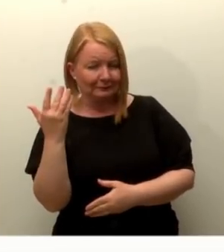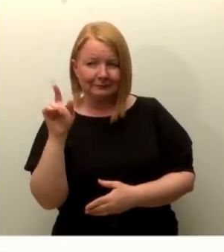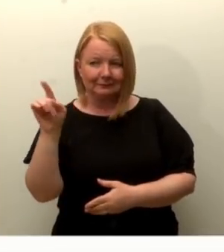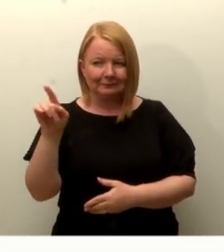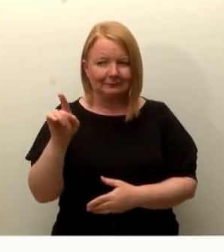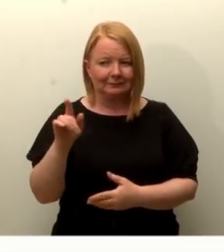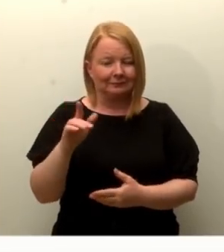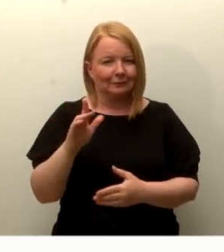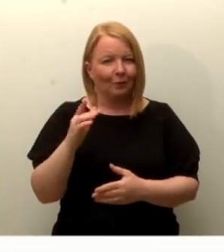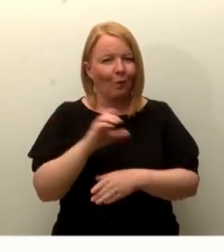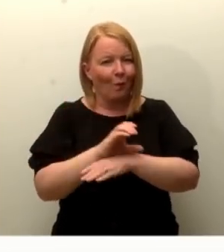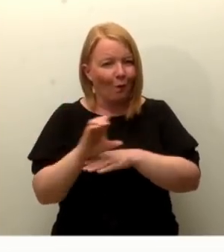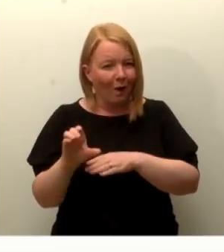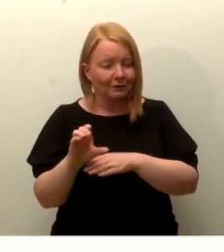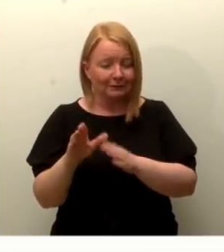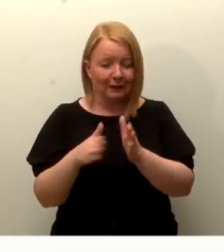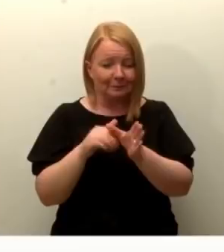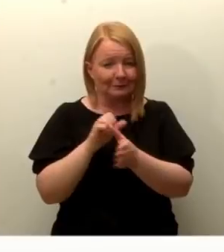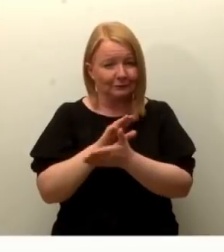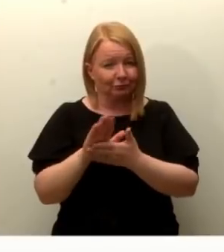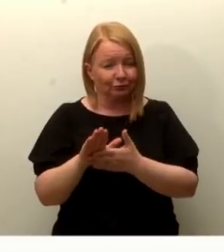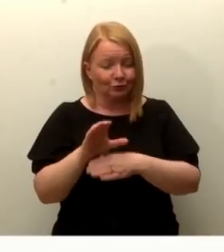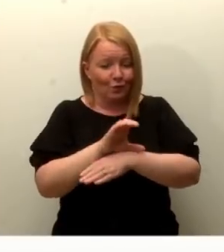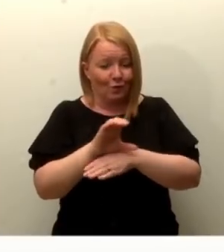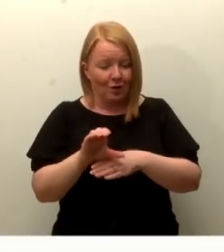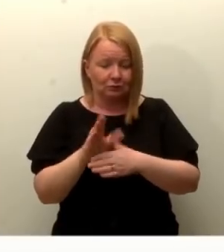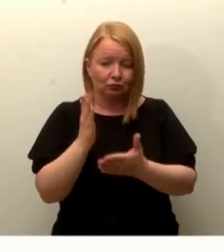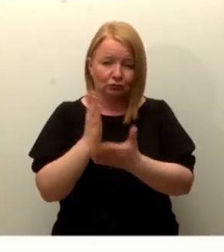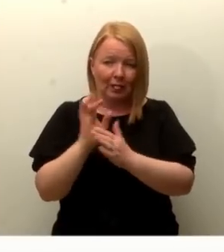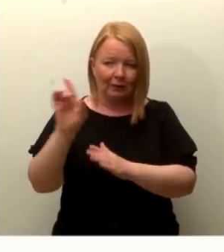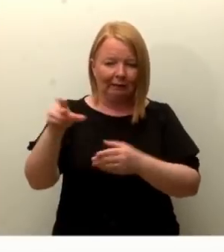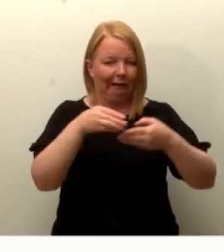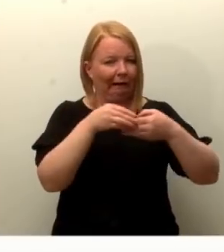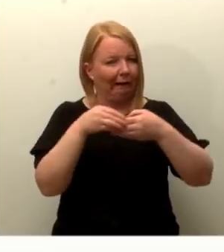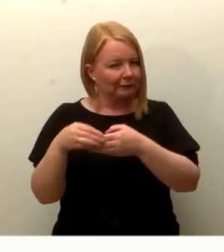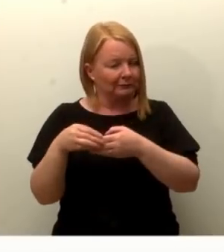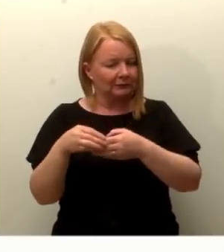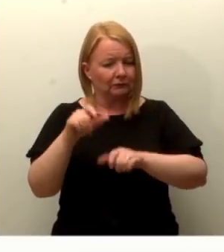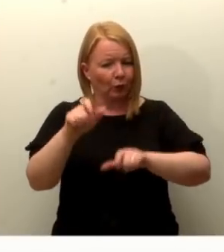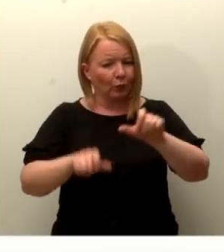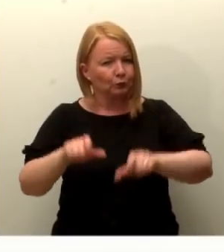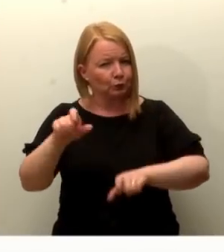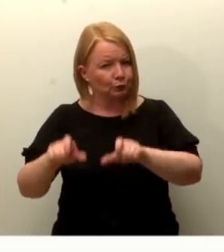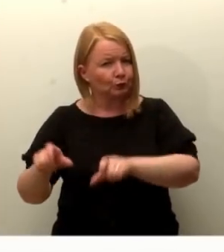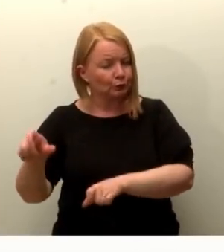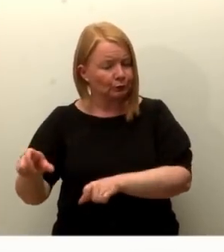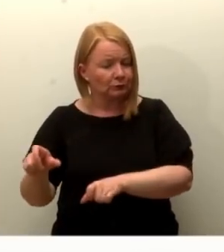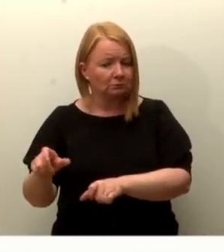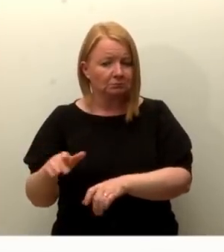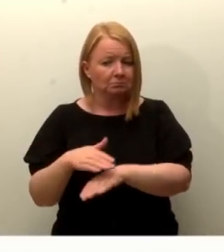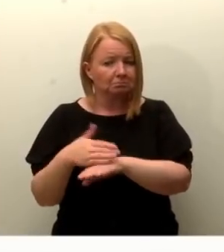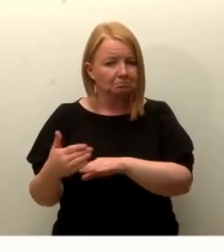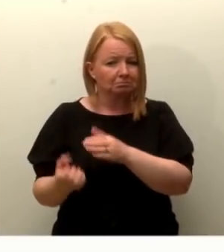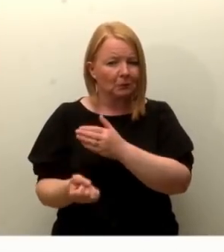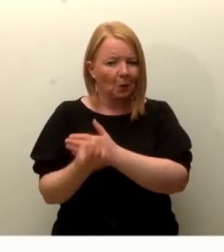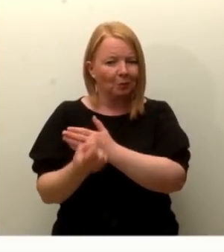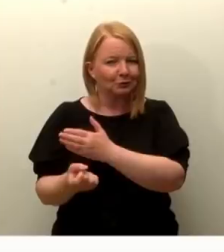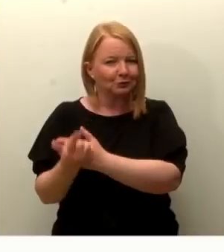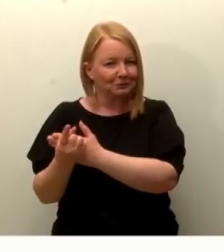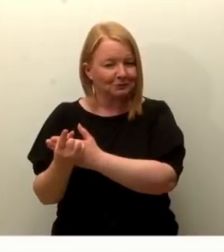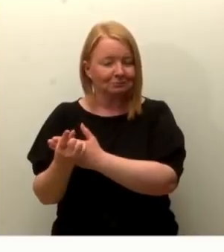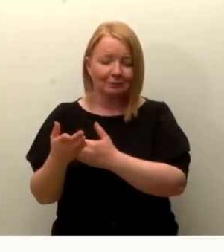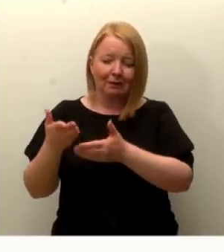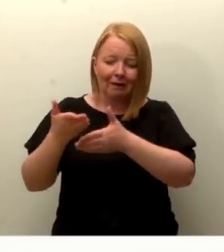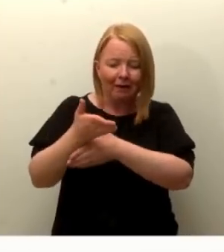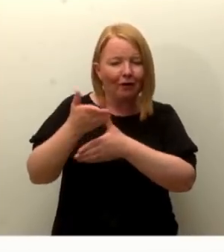course and to provide invaluable guidance to our MCH candidates regarding opportunities and